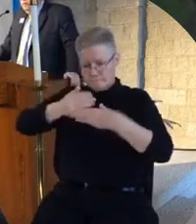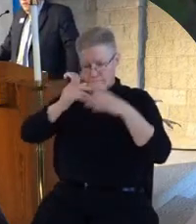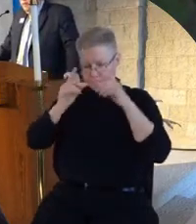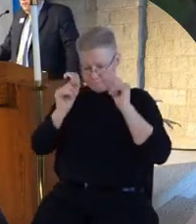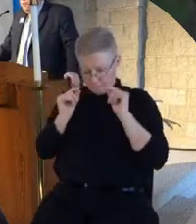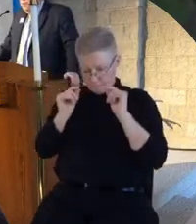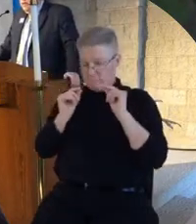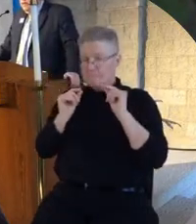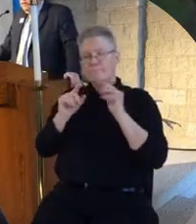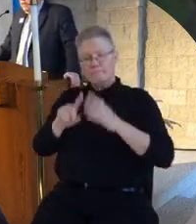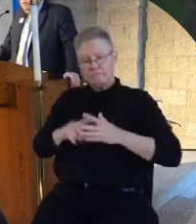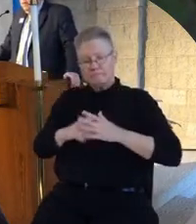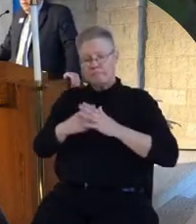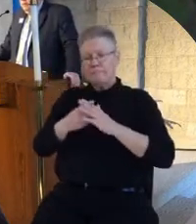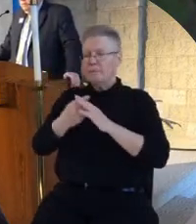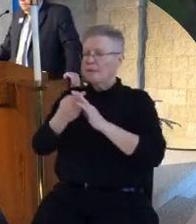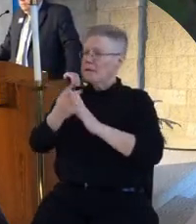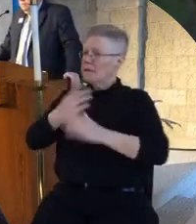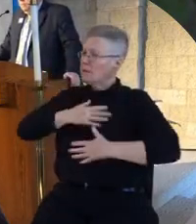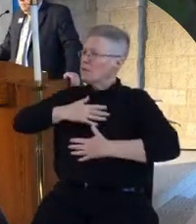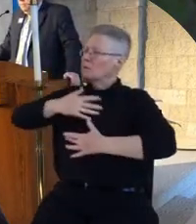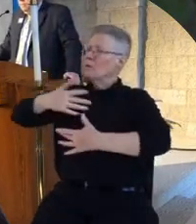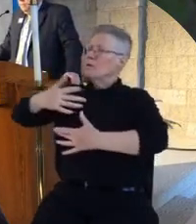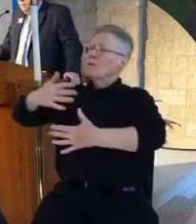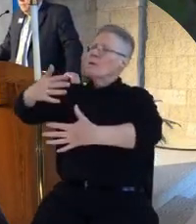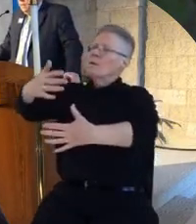and begin to breathe deeply.